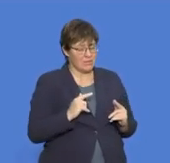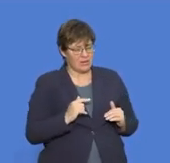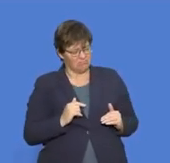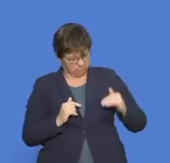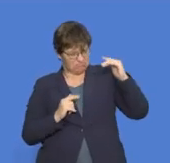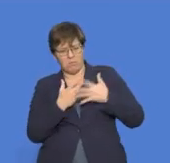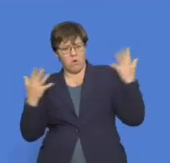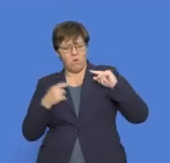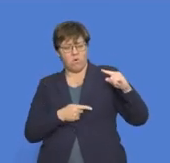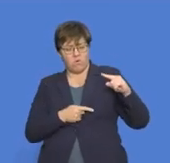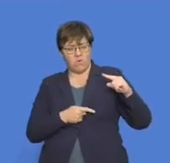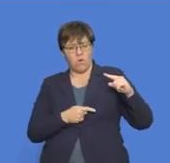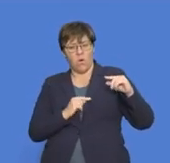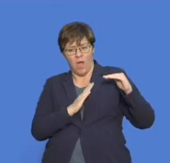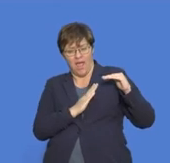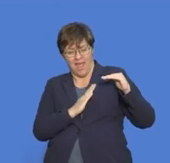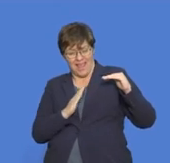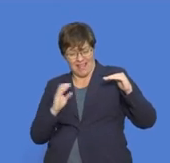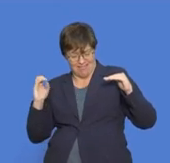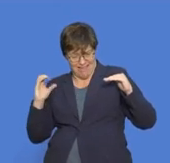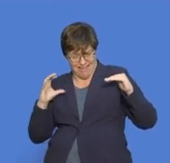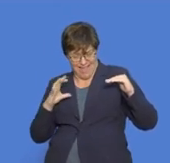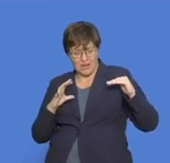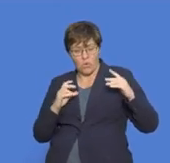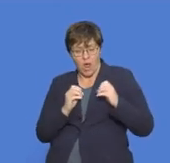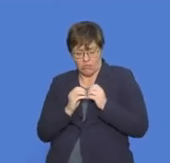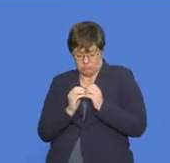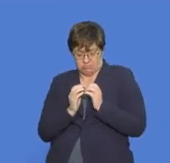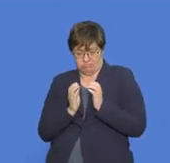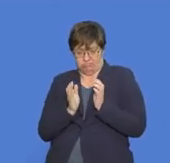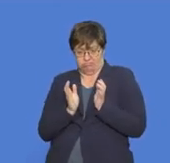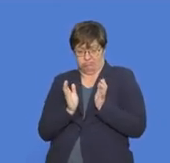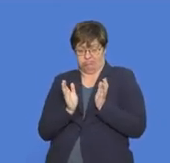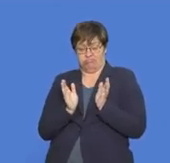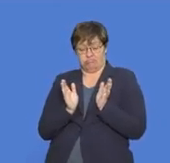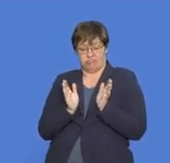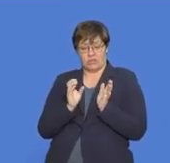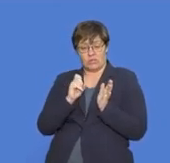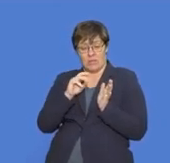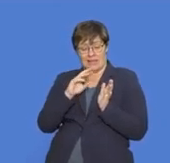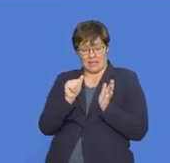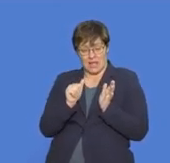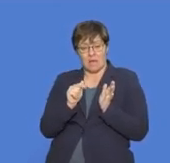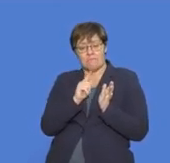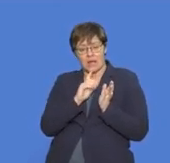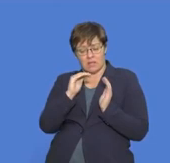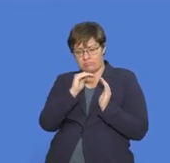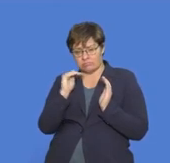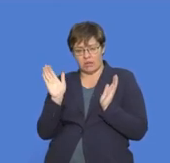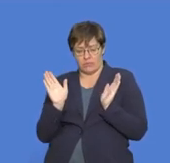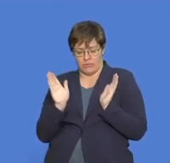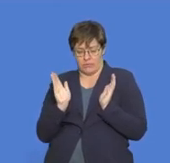reason is the stomata are opening wider. But as we get to this section